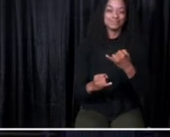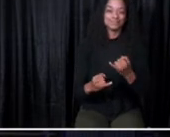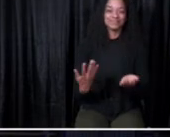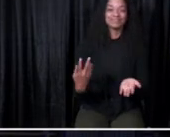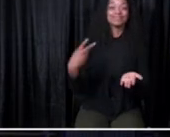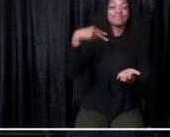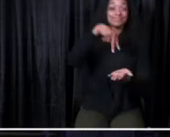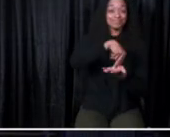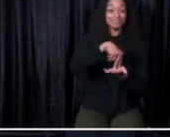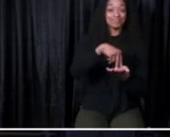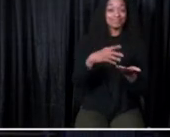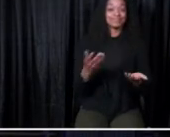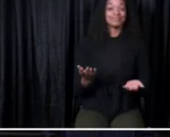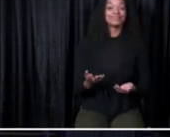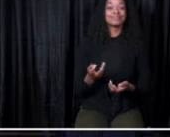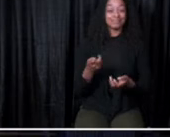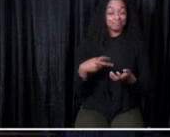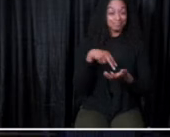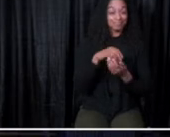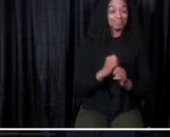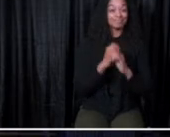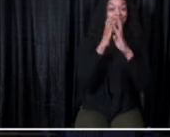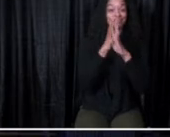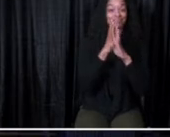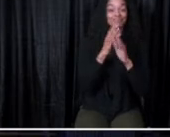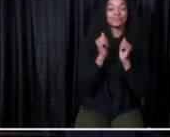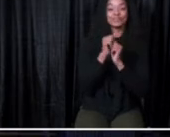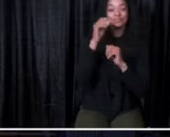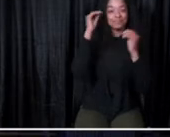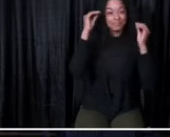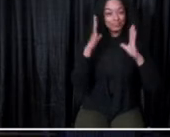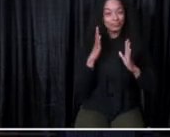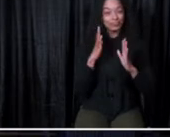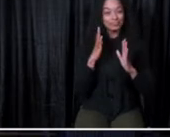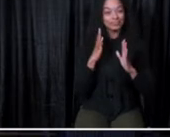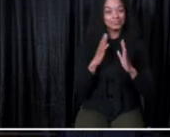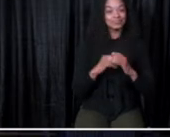your professors before you journey out into life.